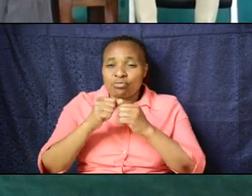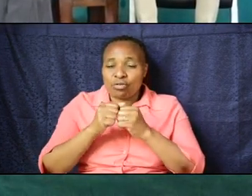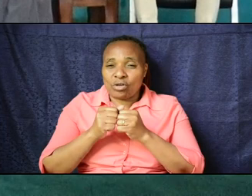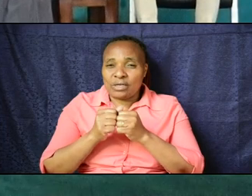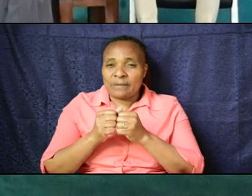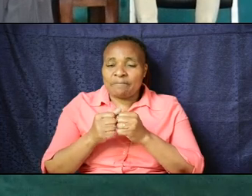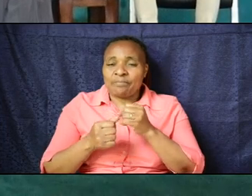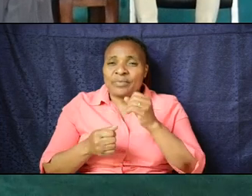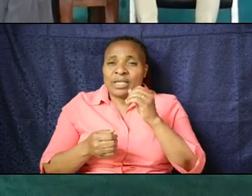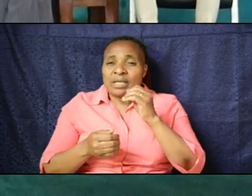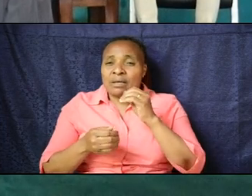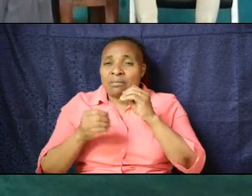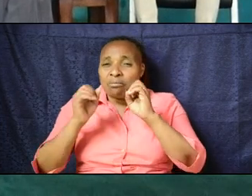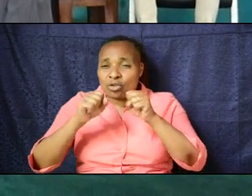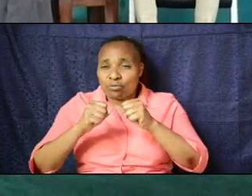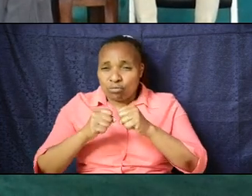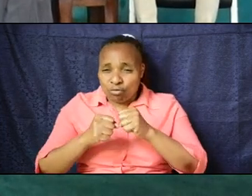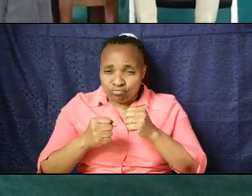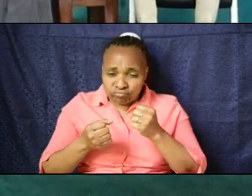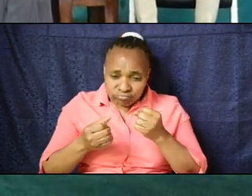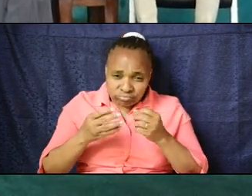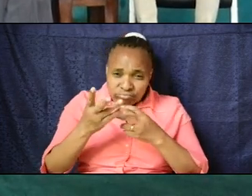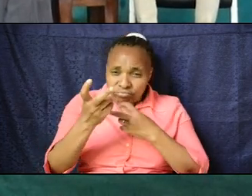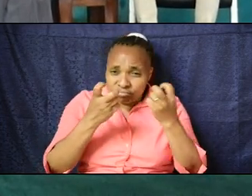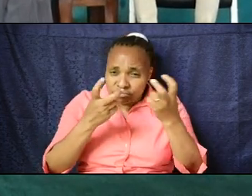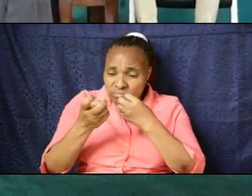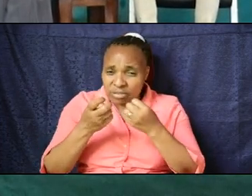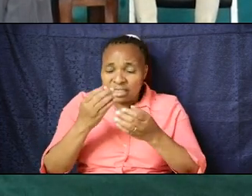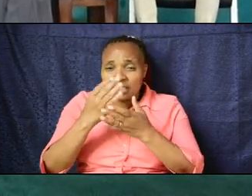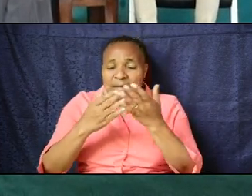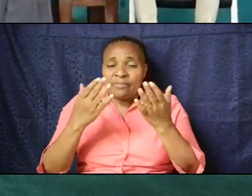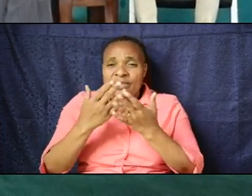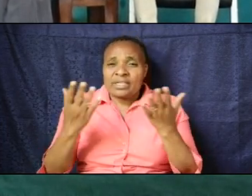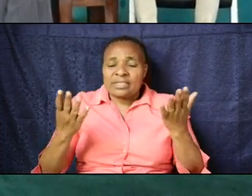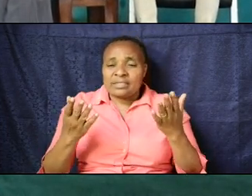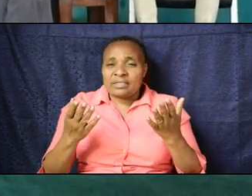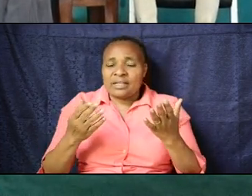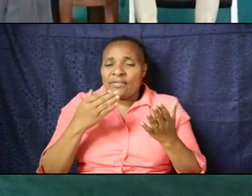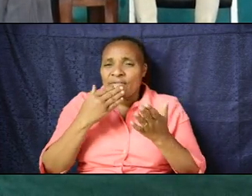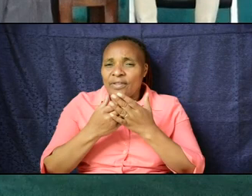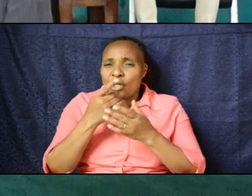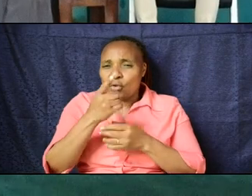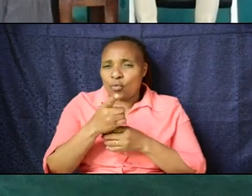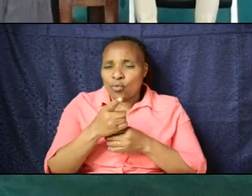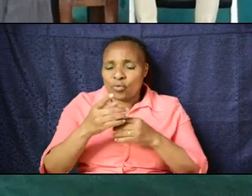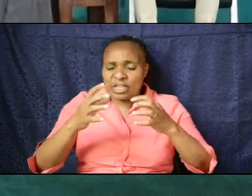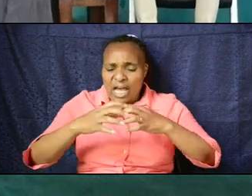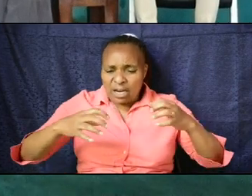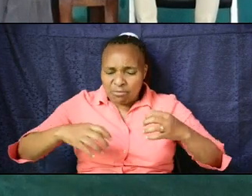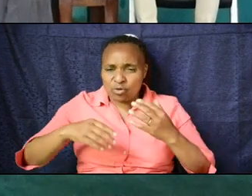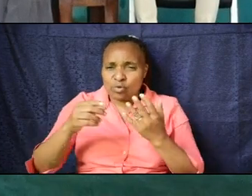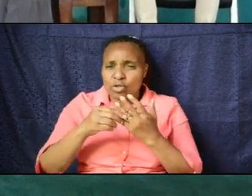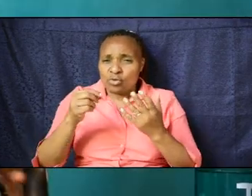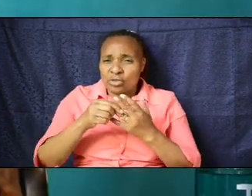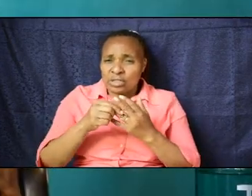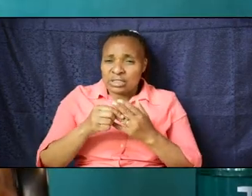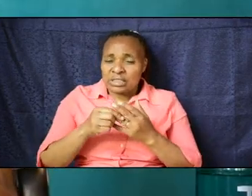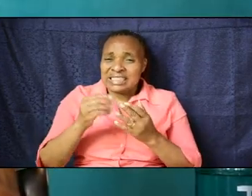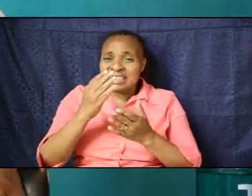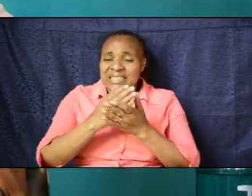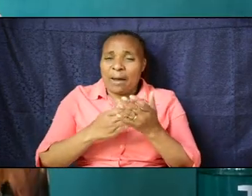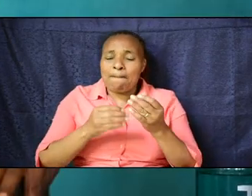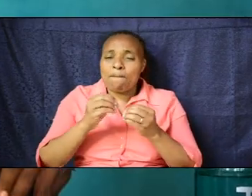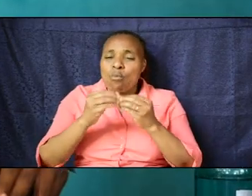I think we can draw some parallels from what you've said, Silas, thank you. So the animals that were chosen, right, there were also some